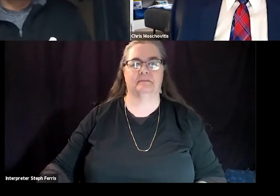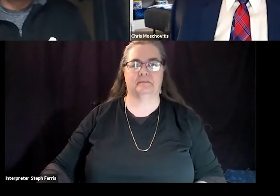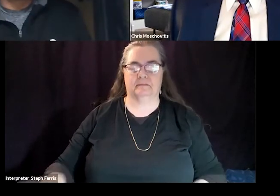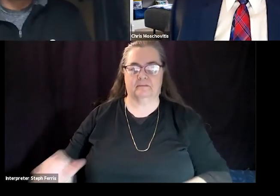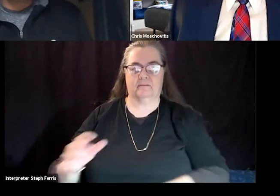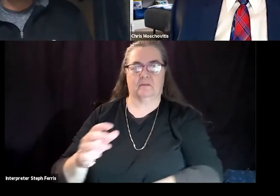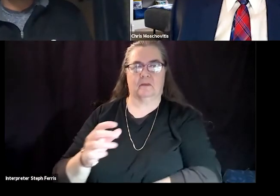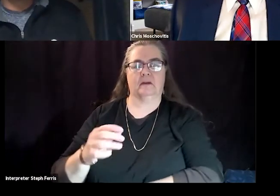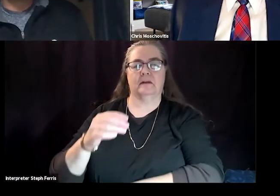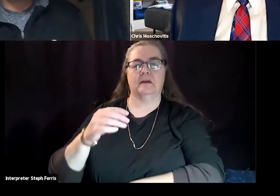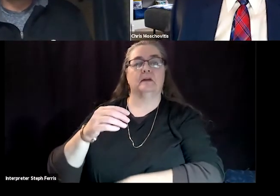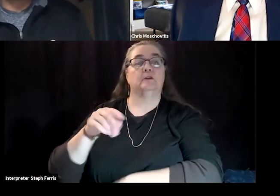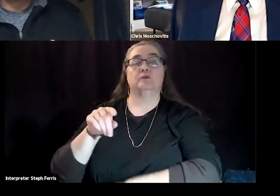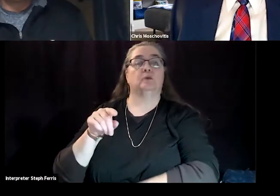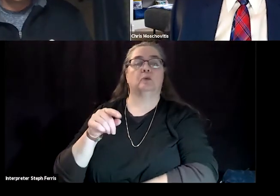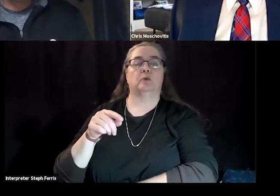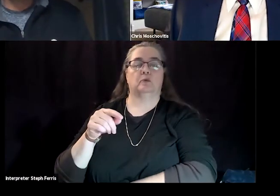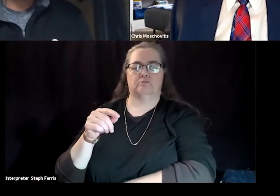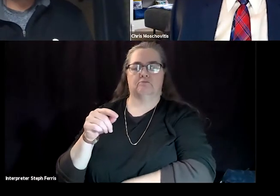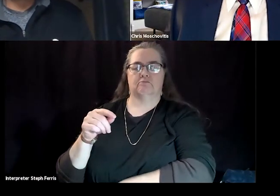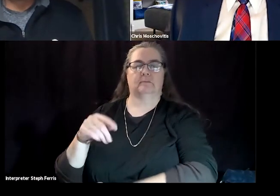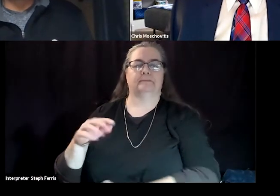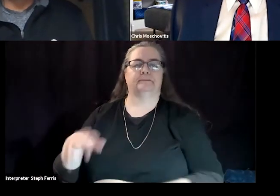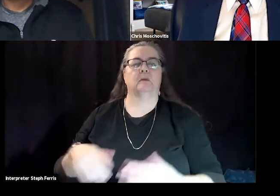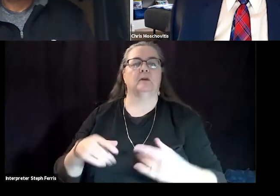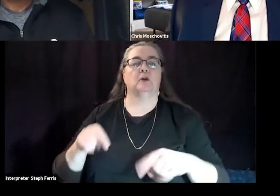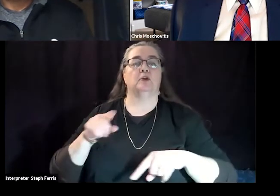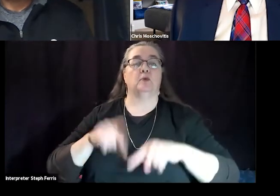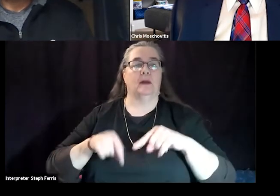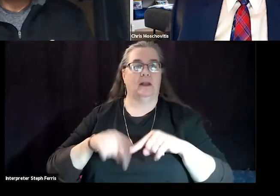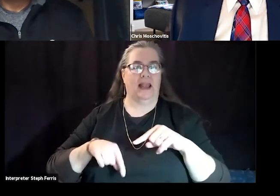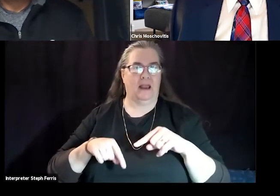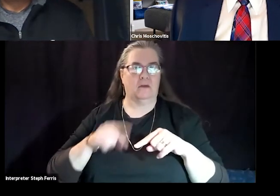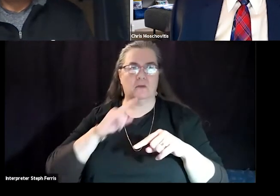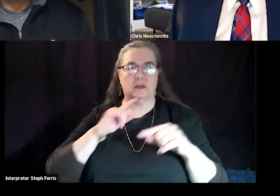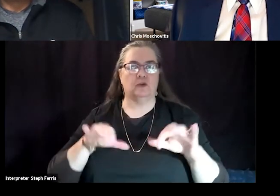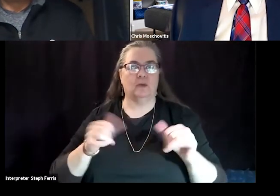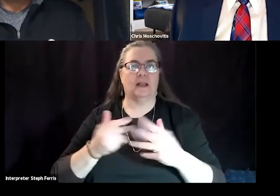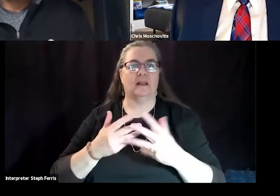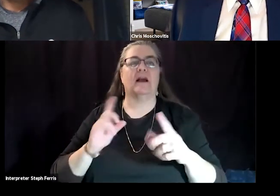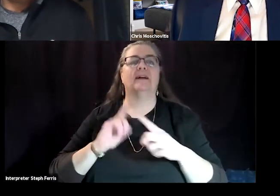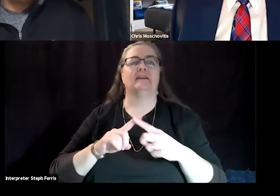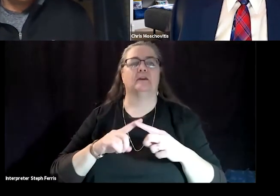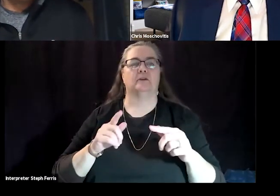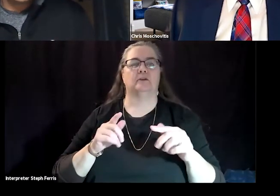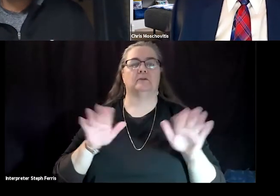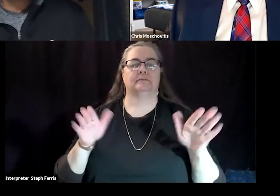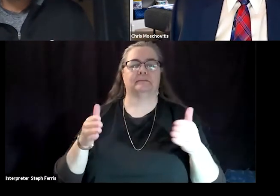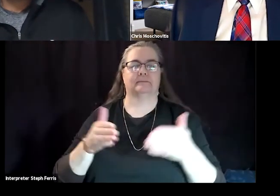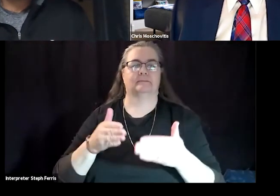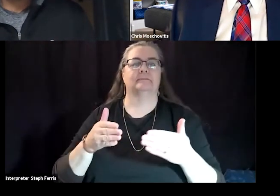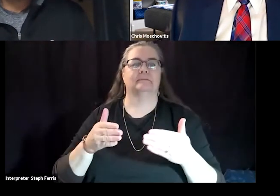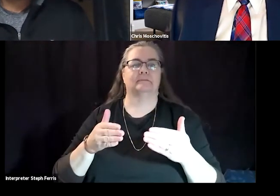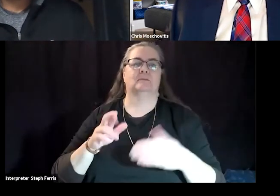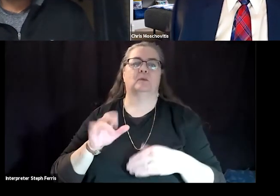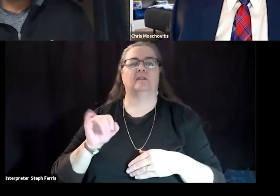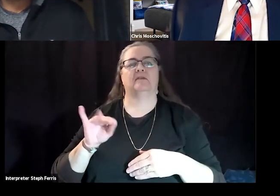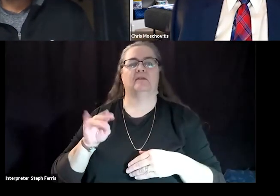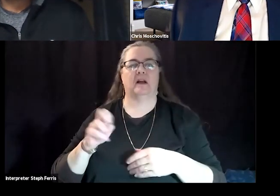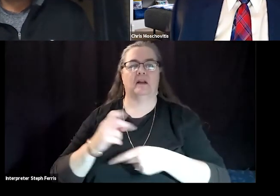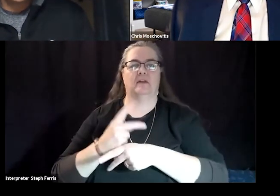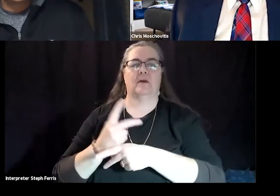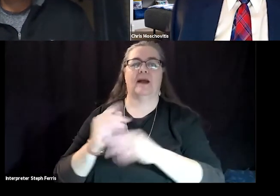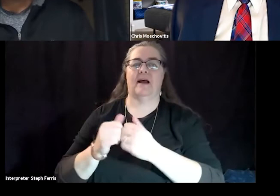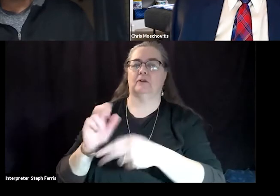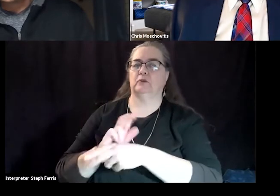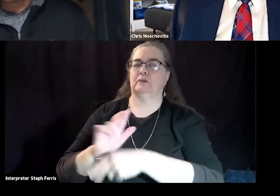more, you know, focused on as to how we should use it. You know, and we've watched these big companies, you know,